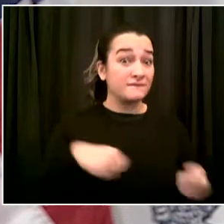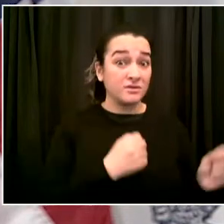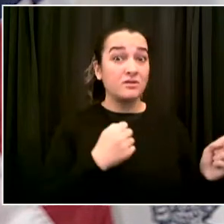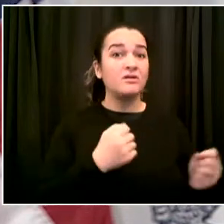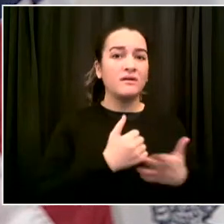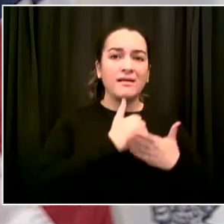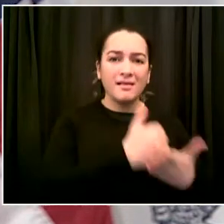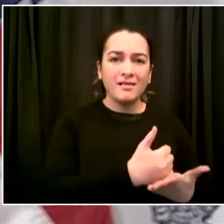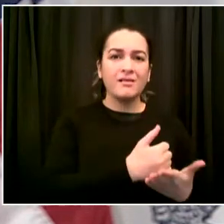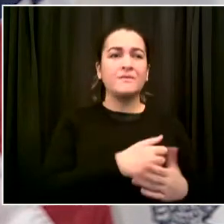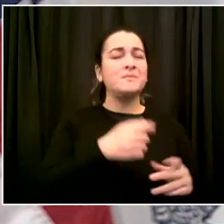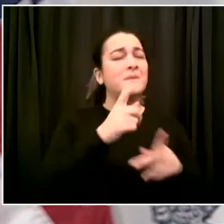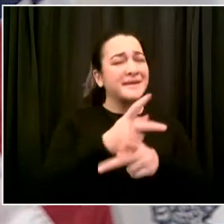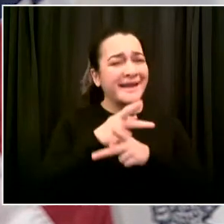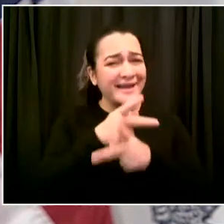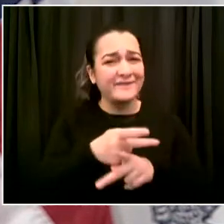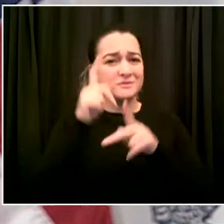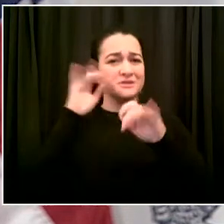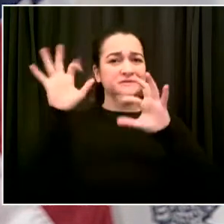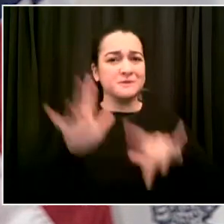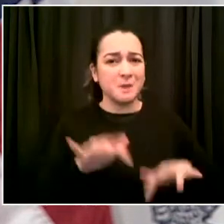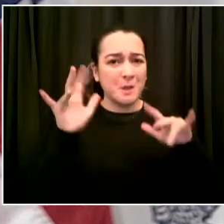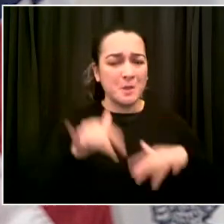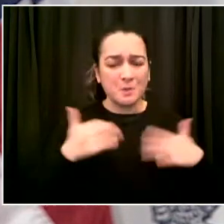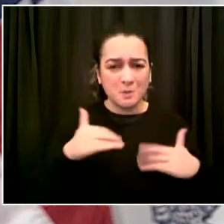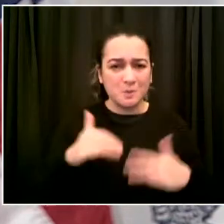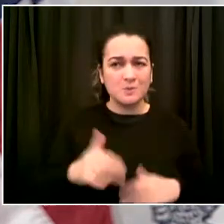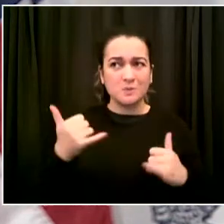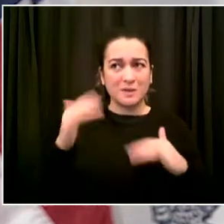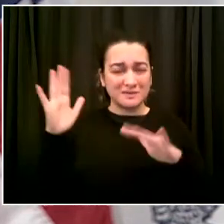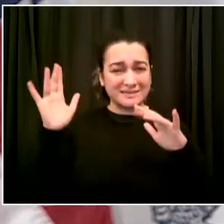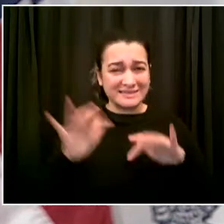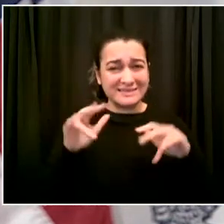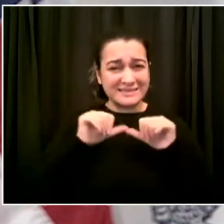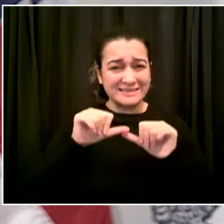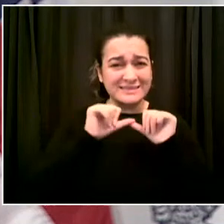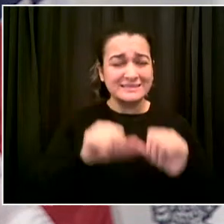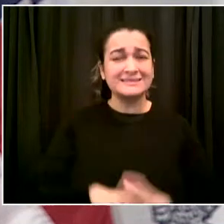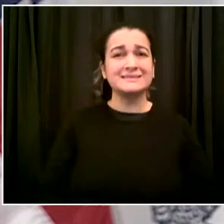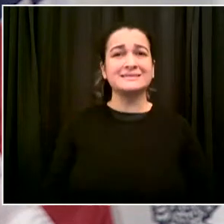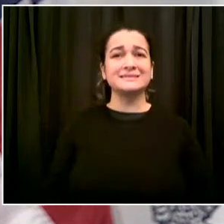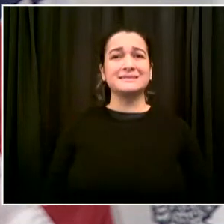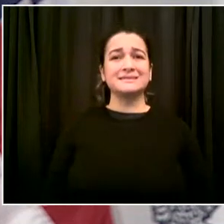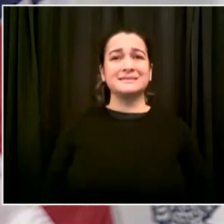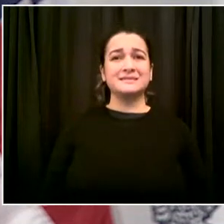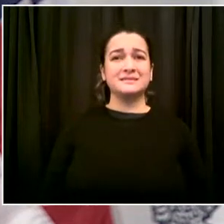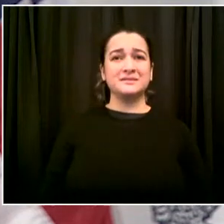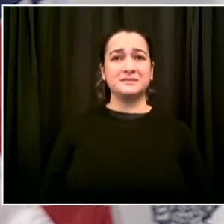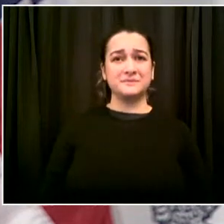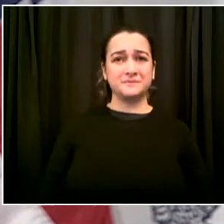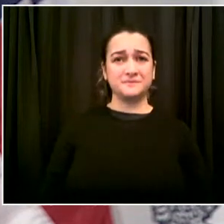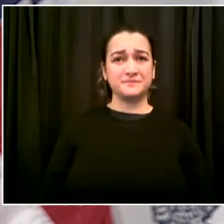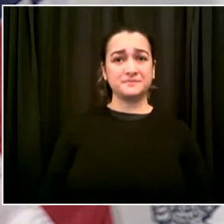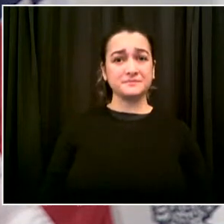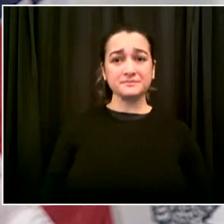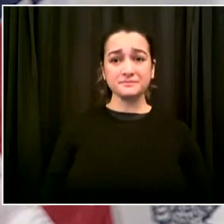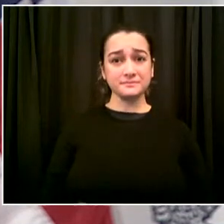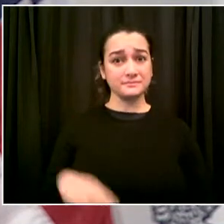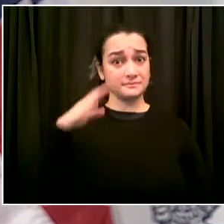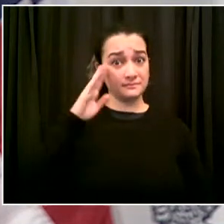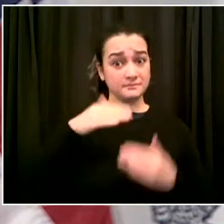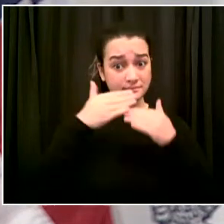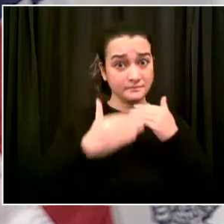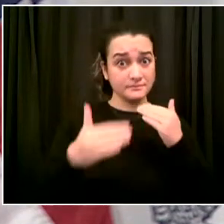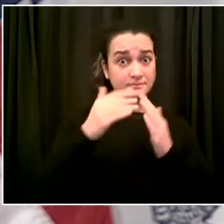great example. Between the time you go to make a sandwich and eat the sandwich and look outside again, the snow will already have piled up. So please